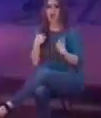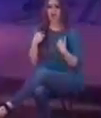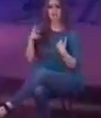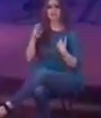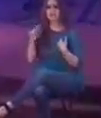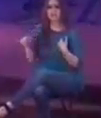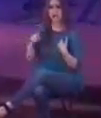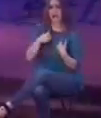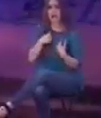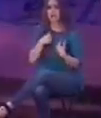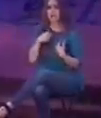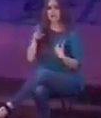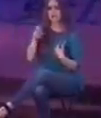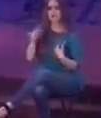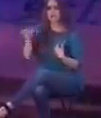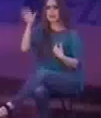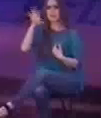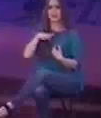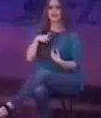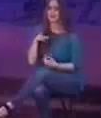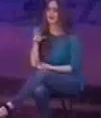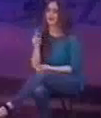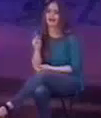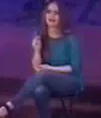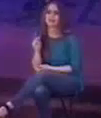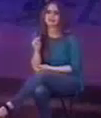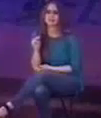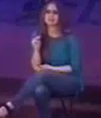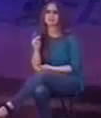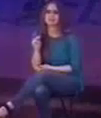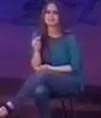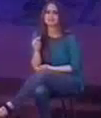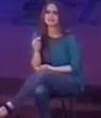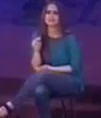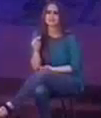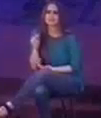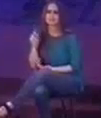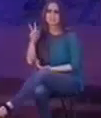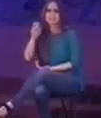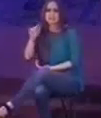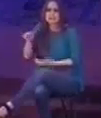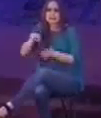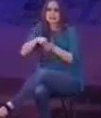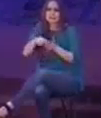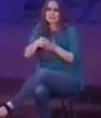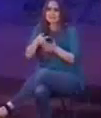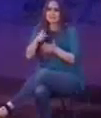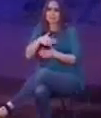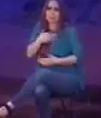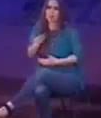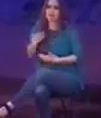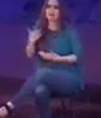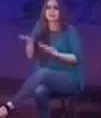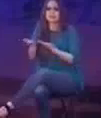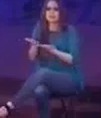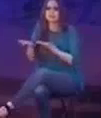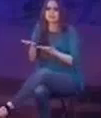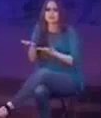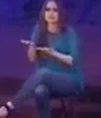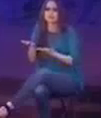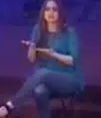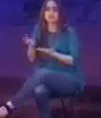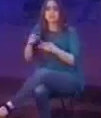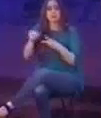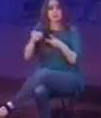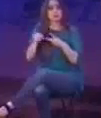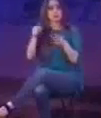the key man. No. These keys came through just willing to be servant. That's what they come from. And so I chose